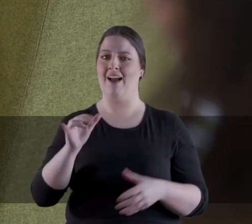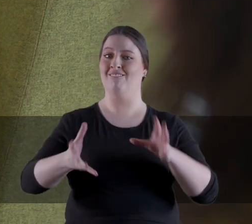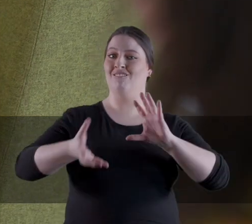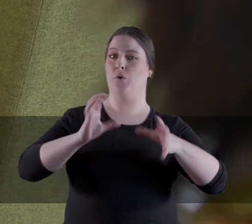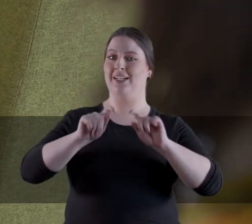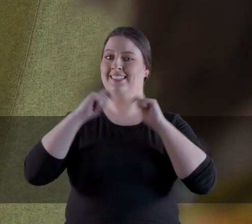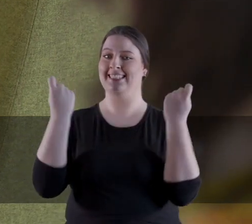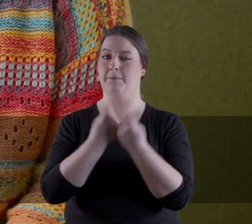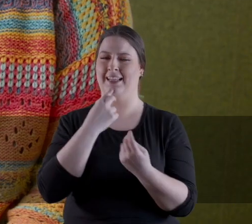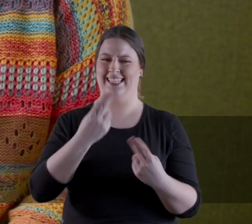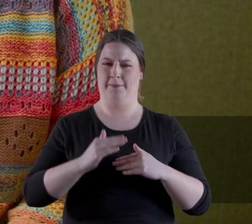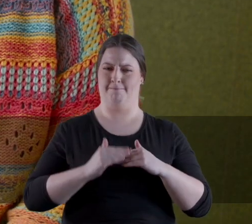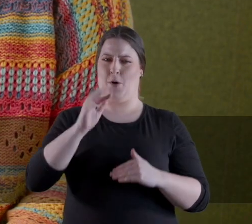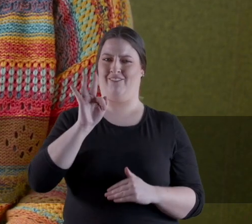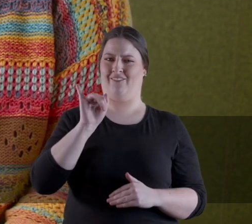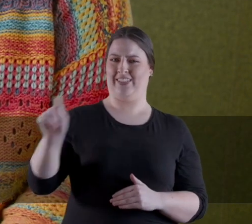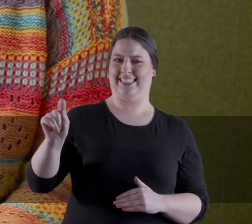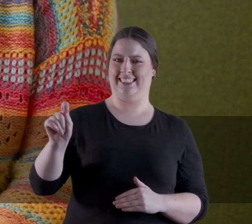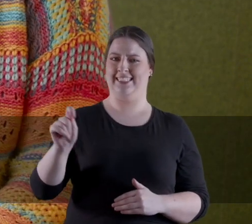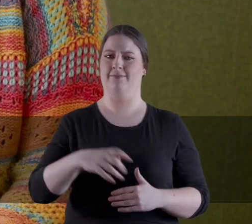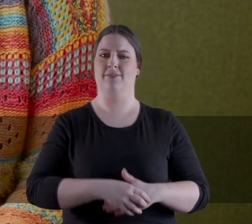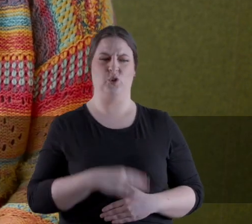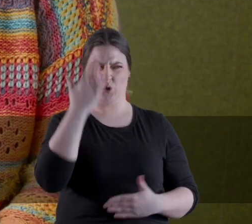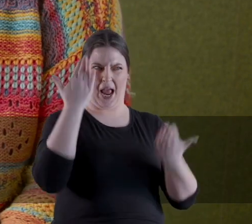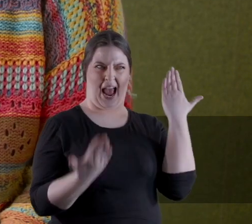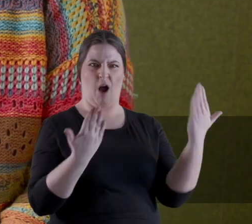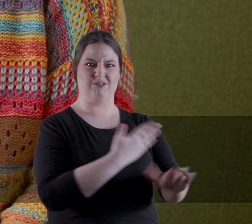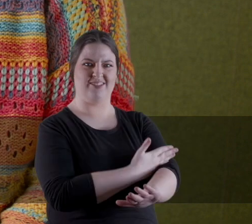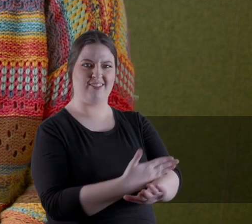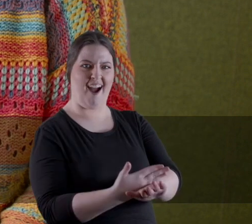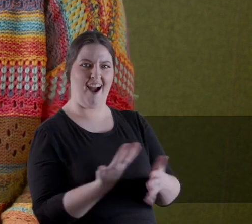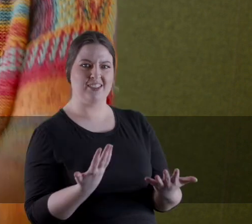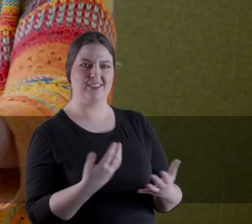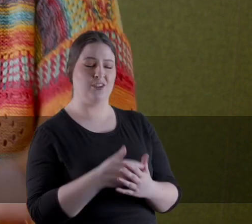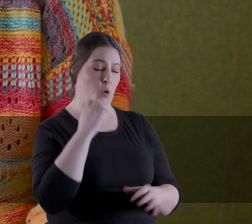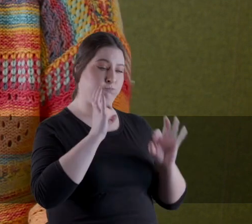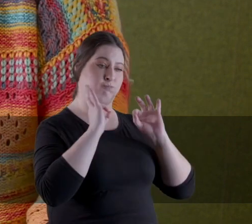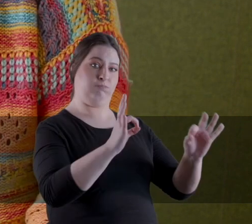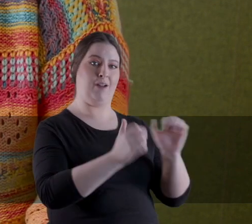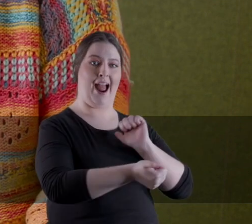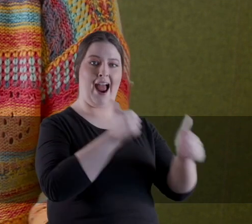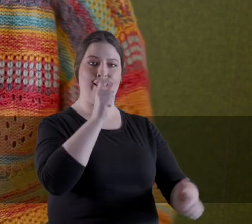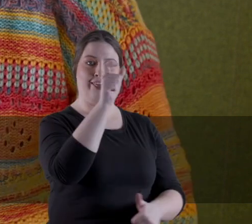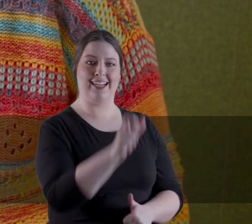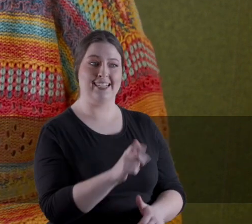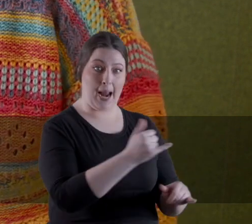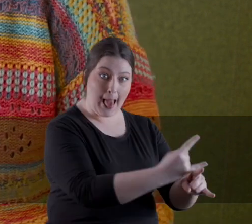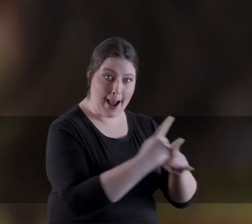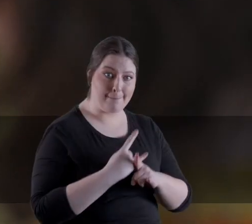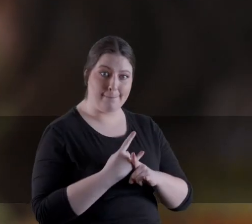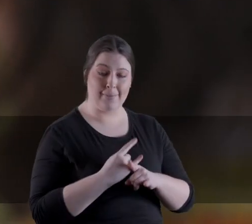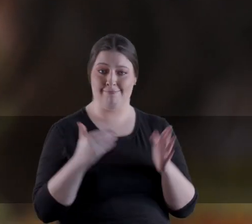football team, but I need to get a bit fitter first. I don't know where to start. I know you're an amazing athlete. Could you